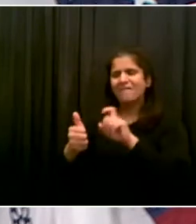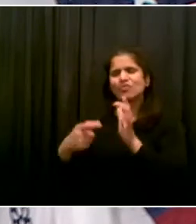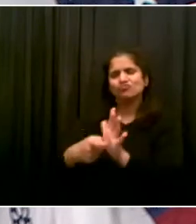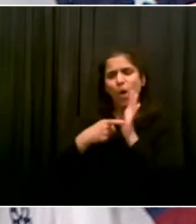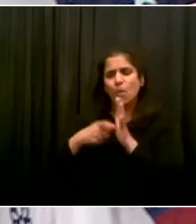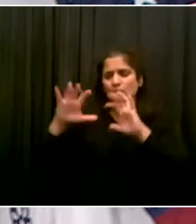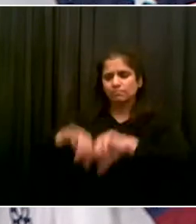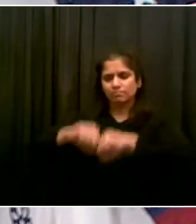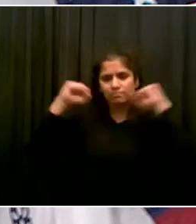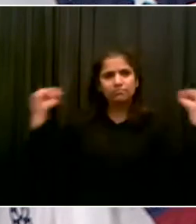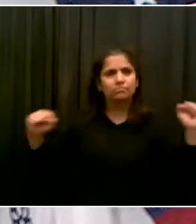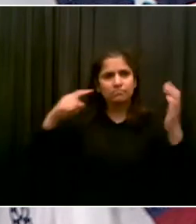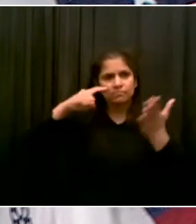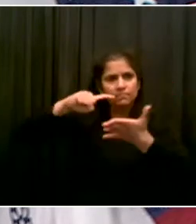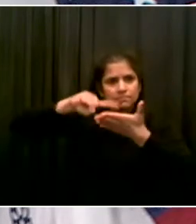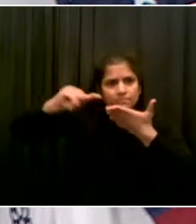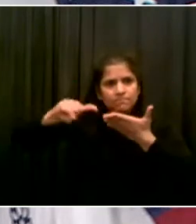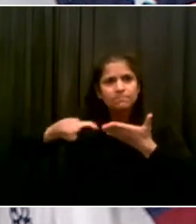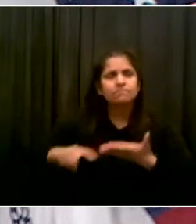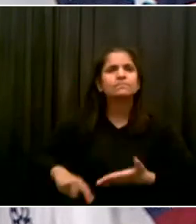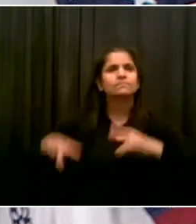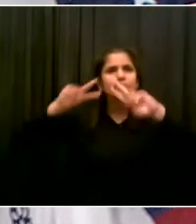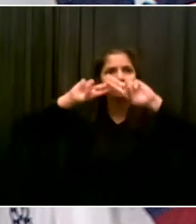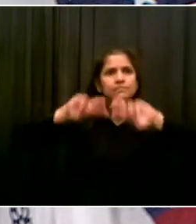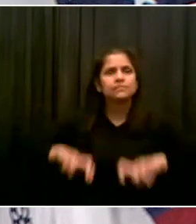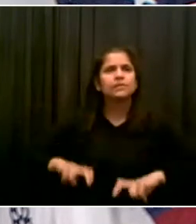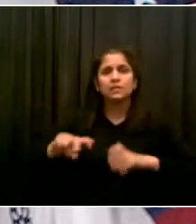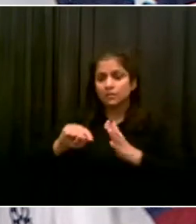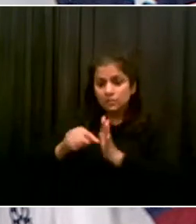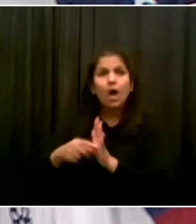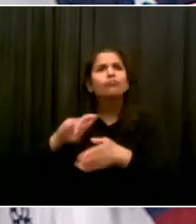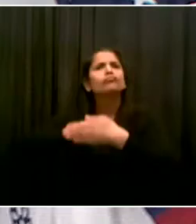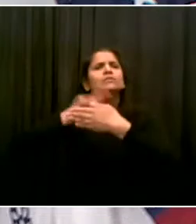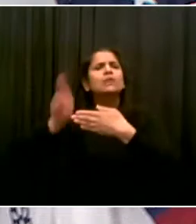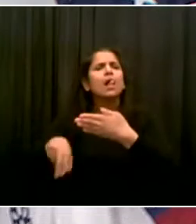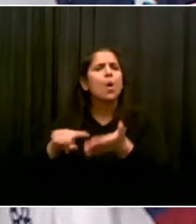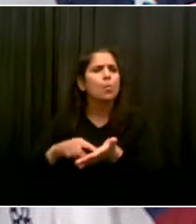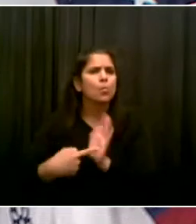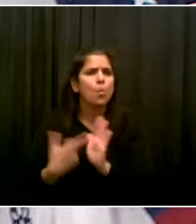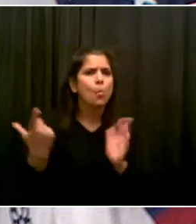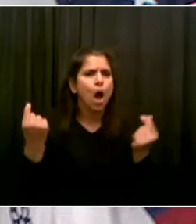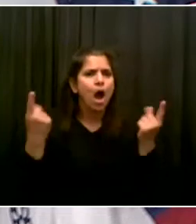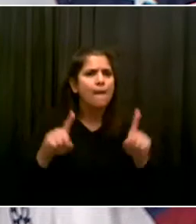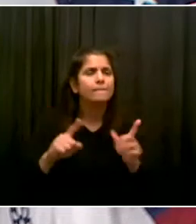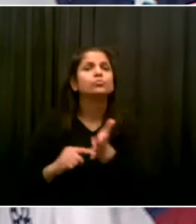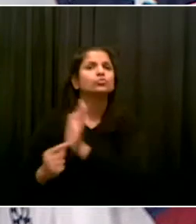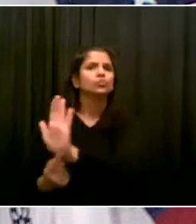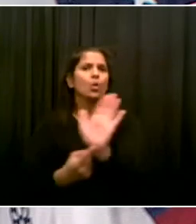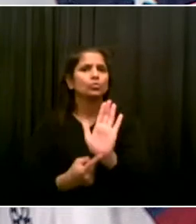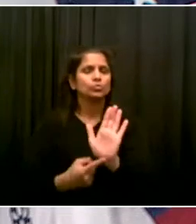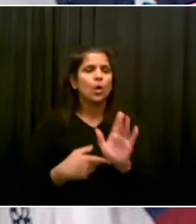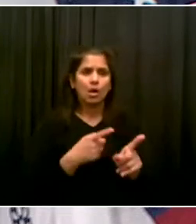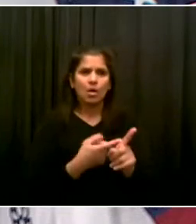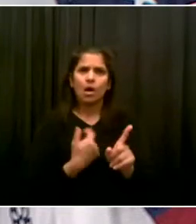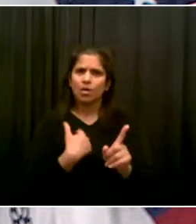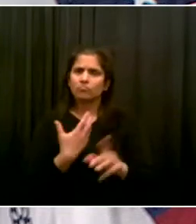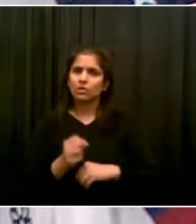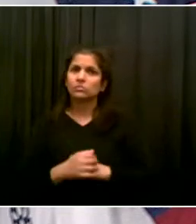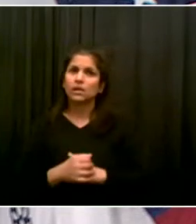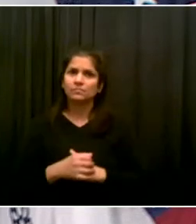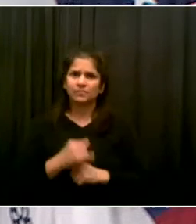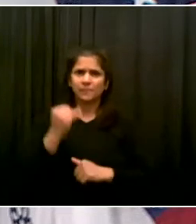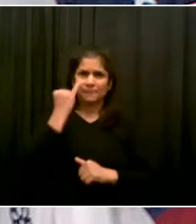understand. So let me find out, you know, if legally we're cleared now to get that out. And if so, I would certainly like to see that happen right away. And our team will follow up